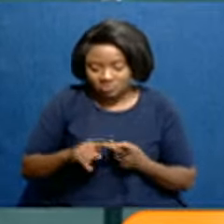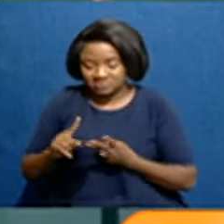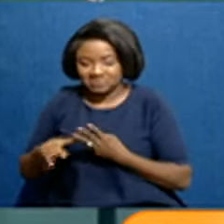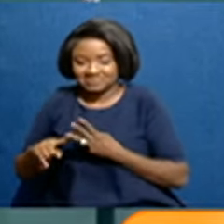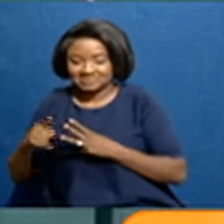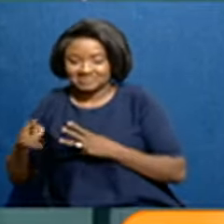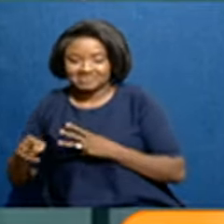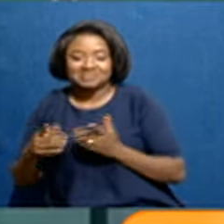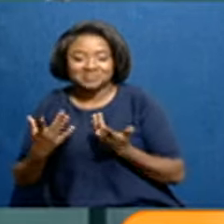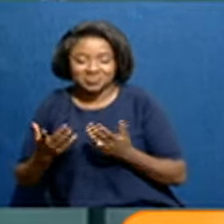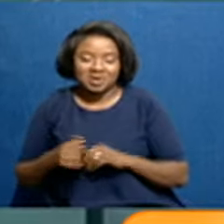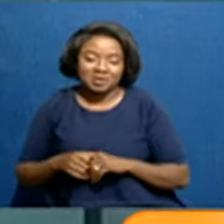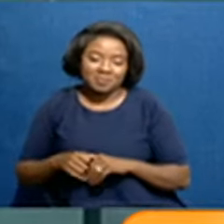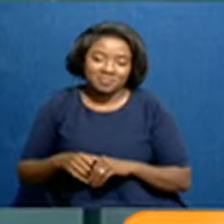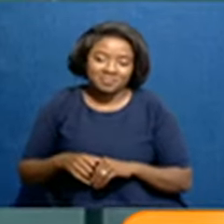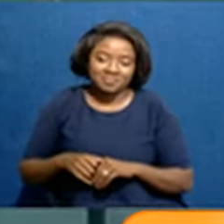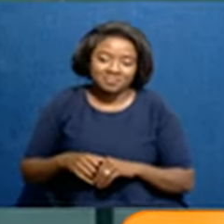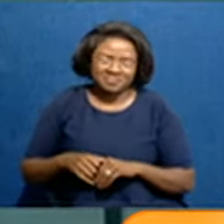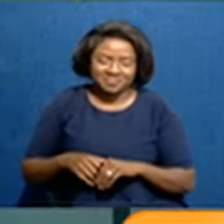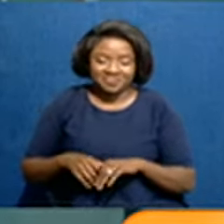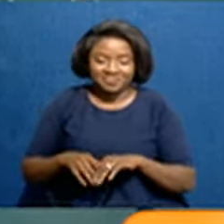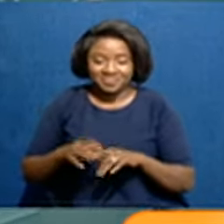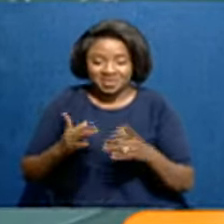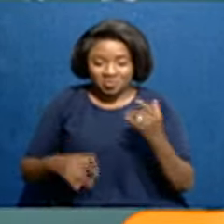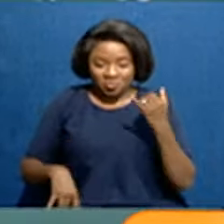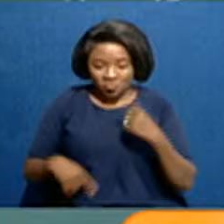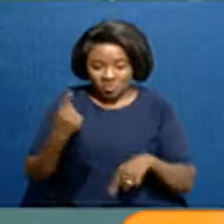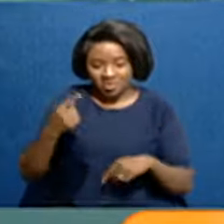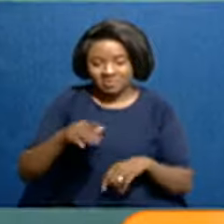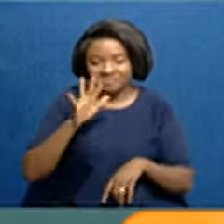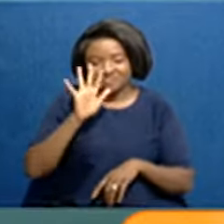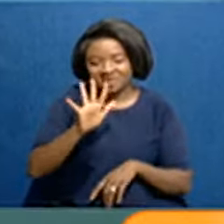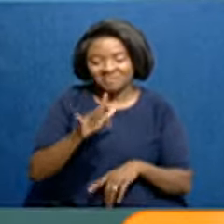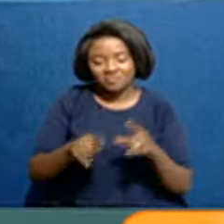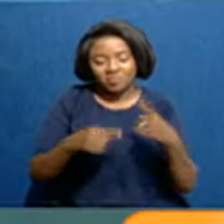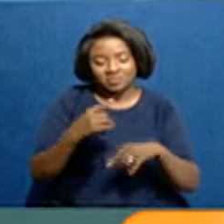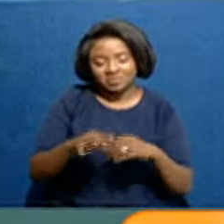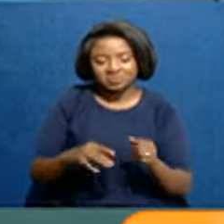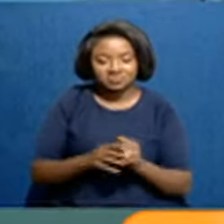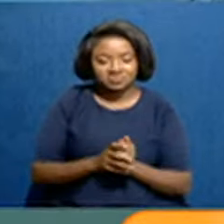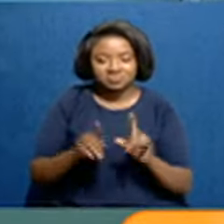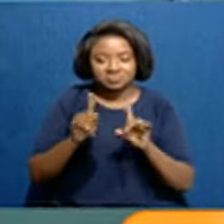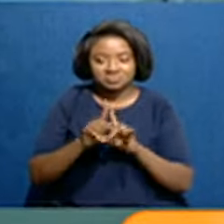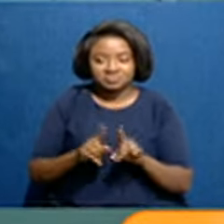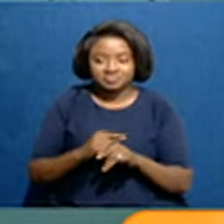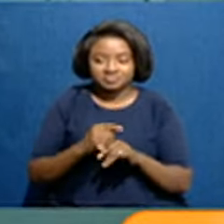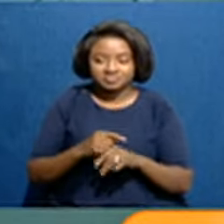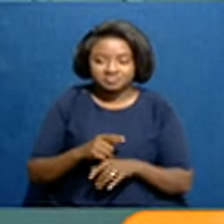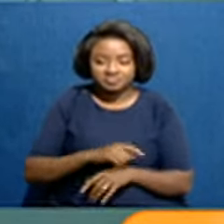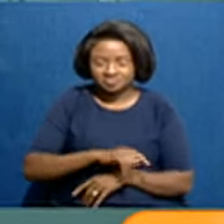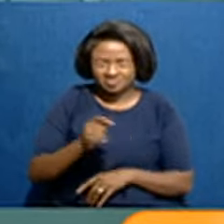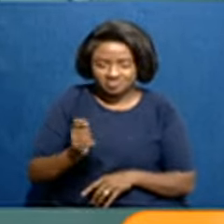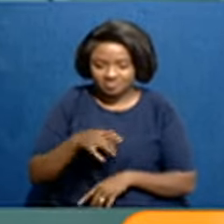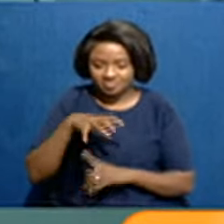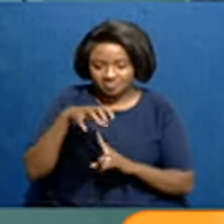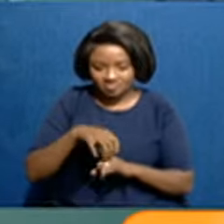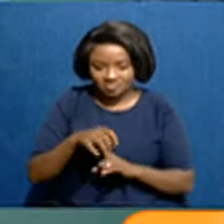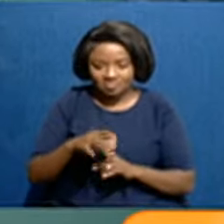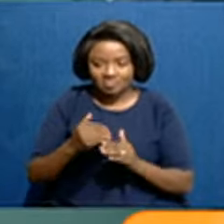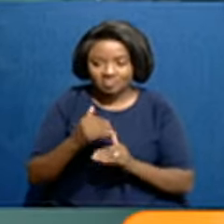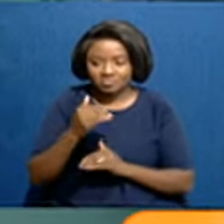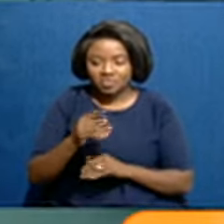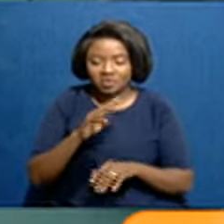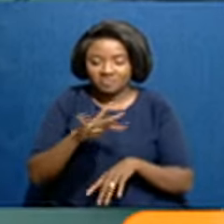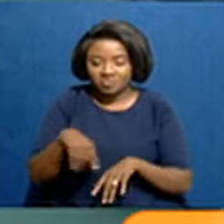5-2 down. However, Okutoyi then won five games in a row before winning the set eventually and the match after 4 hours